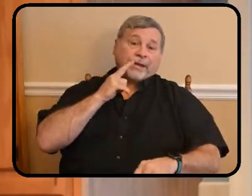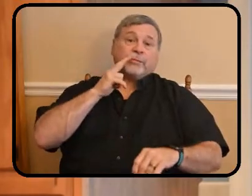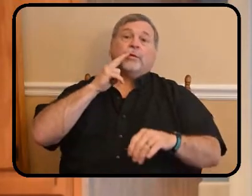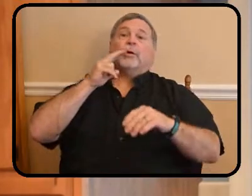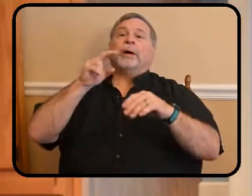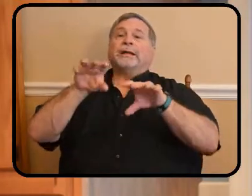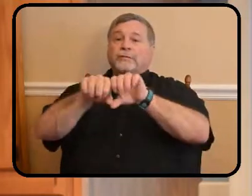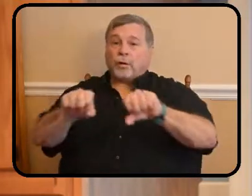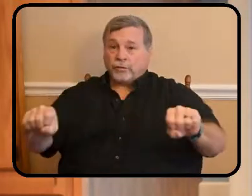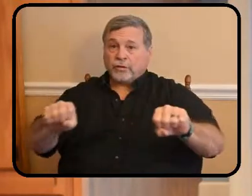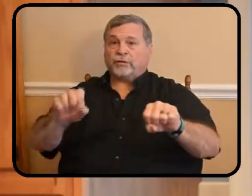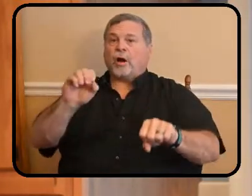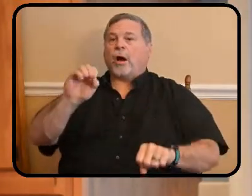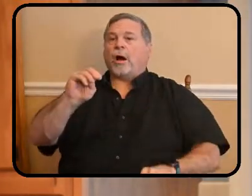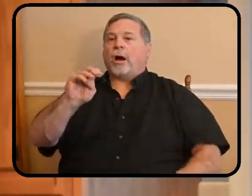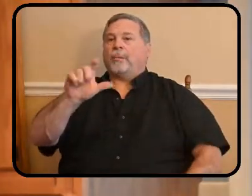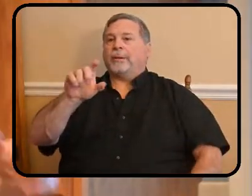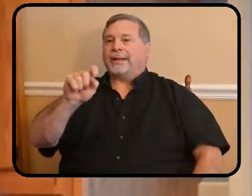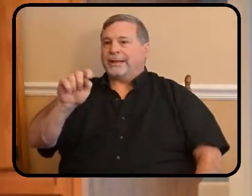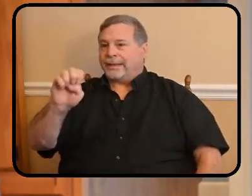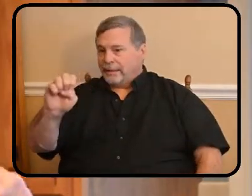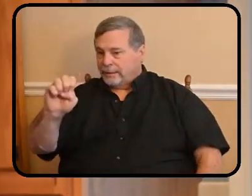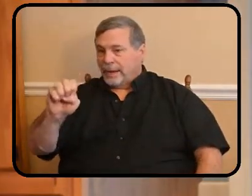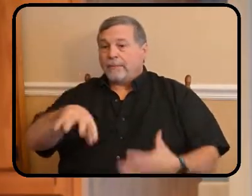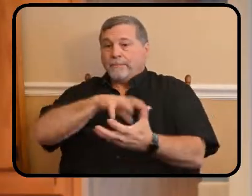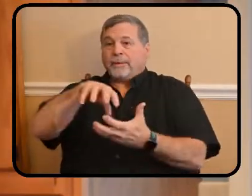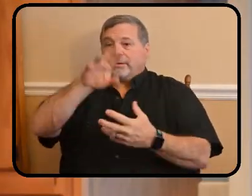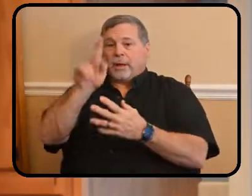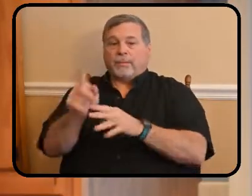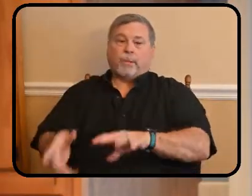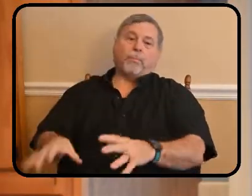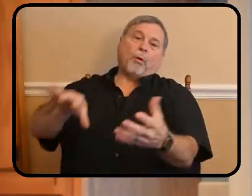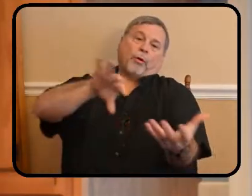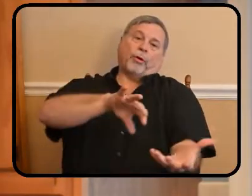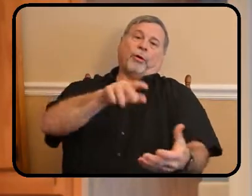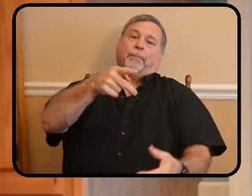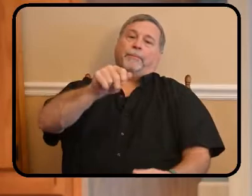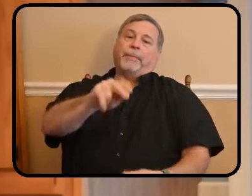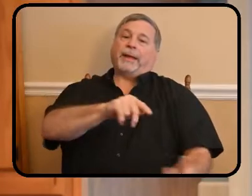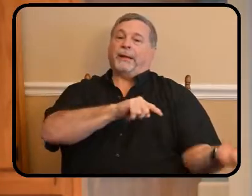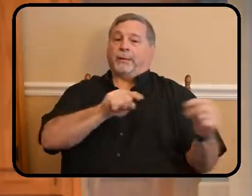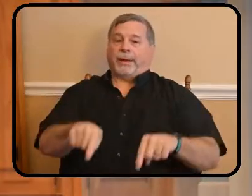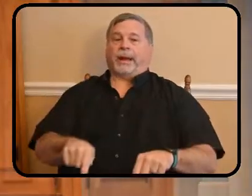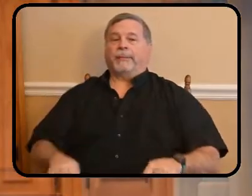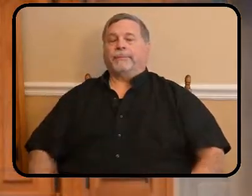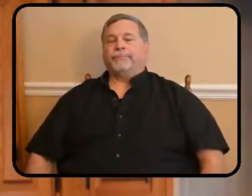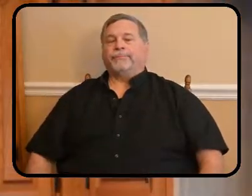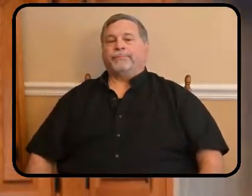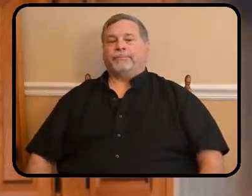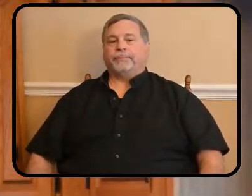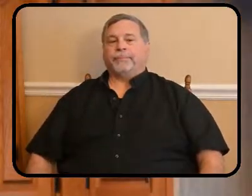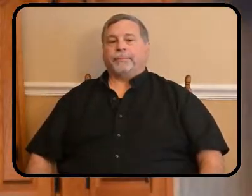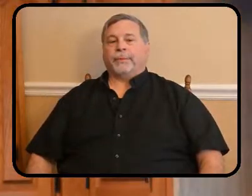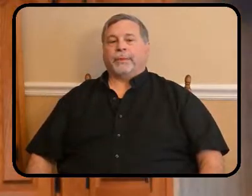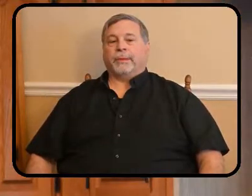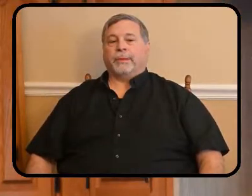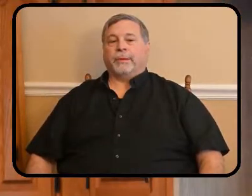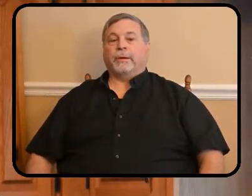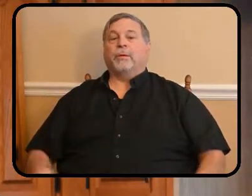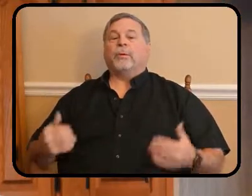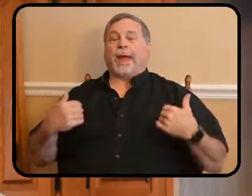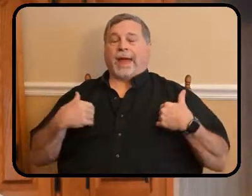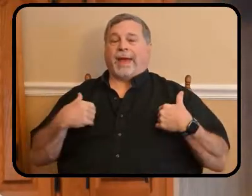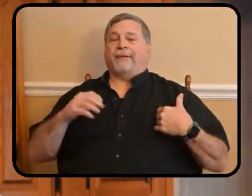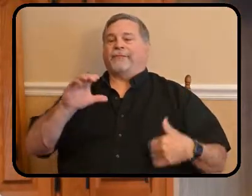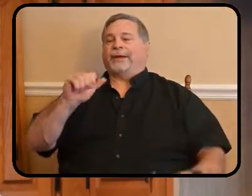omelet. I'm going to mix this up and we're going to pour it in the pan, and then we're going to get right back to you. We have taken the cast iron